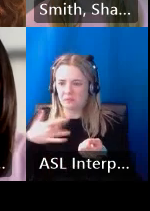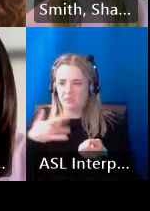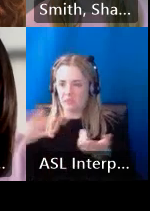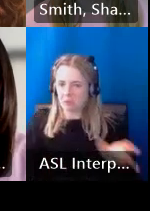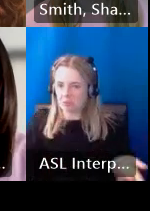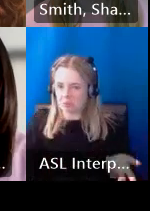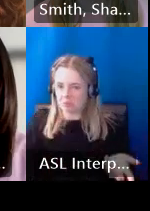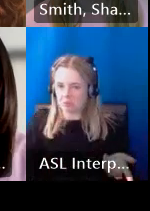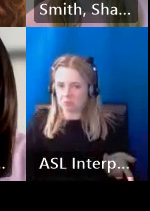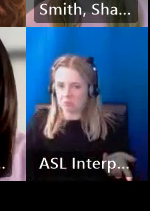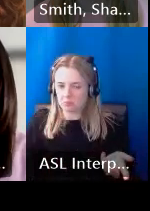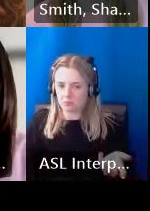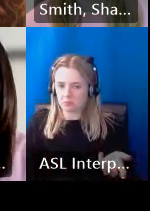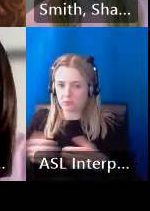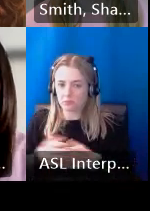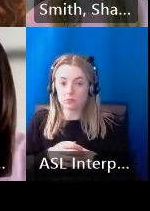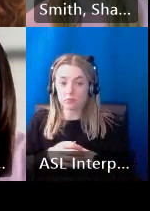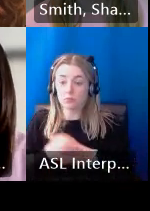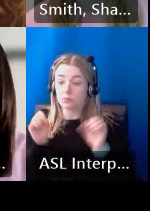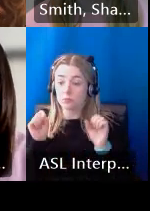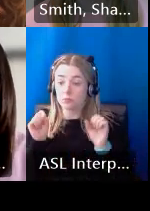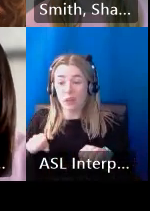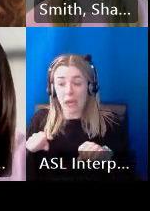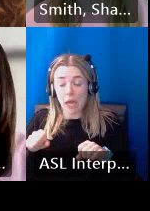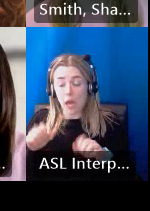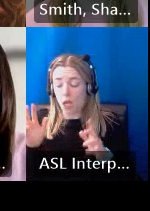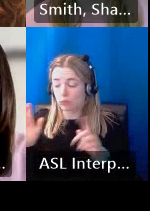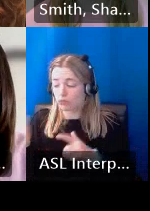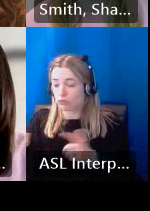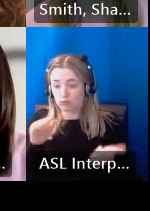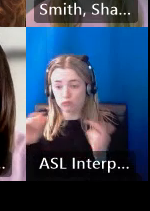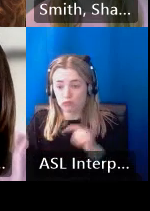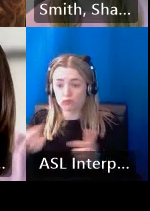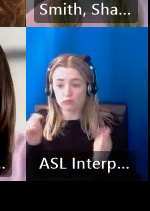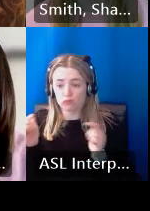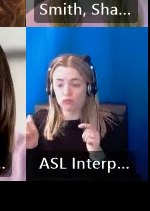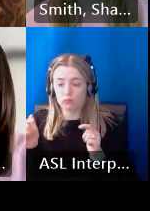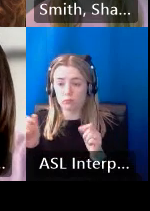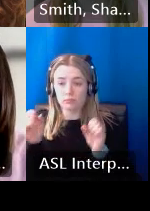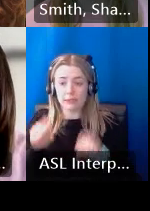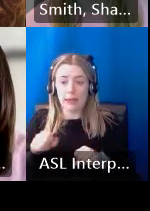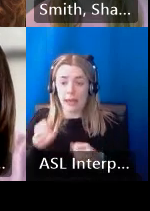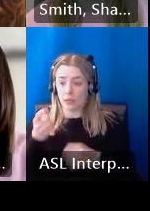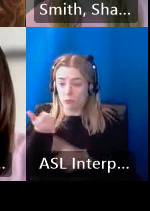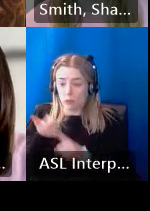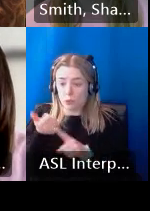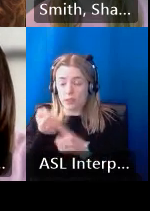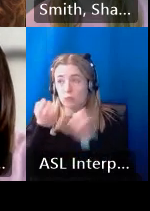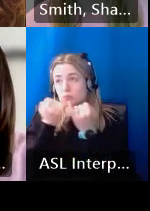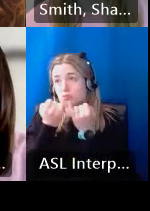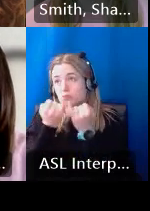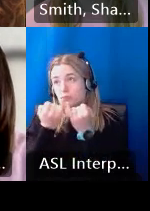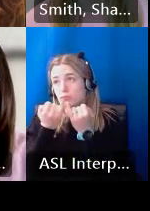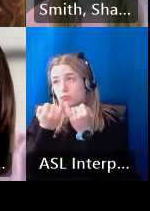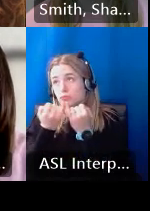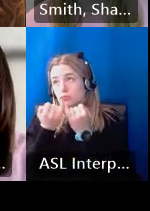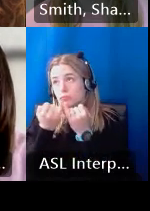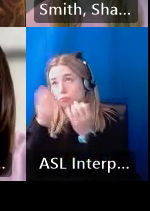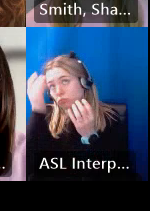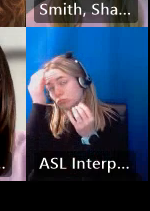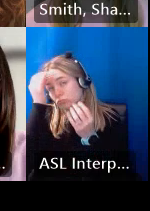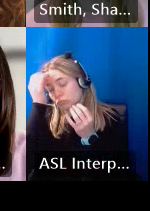And there can be a class discussion about this. You can have a discussion within your own, with you yourself and without